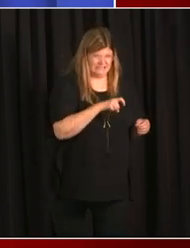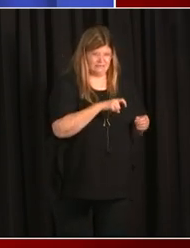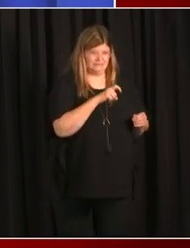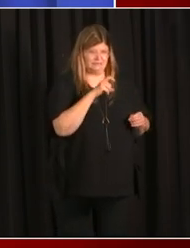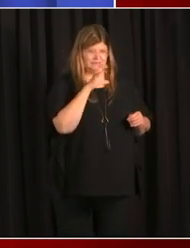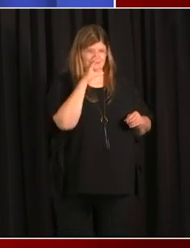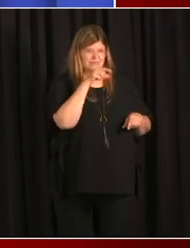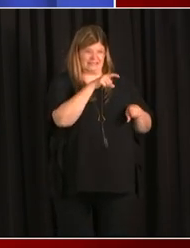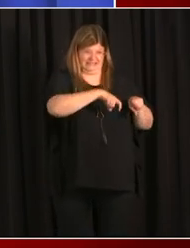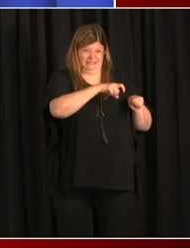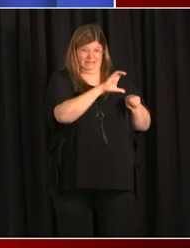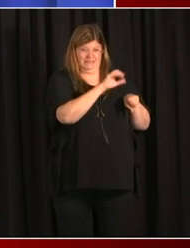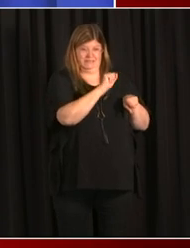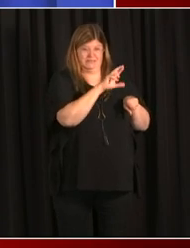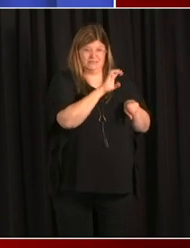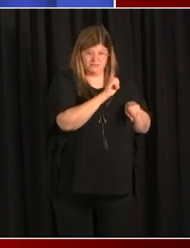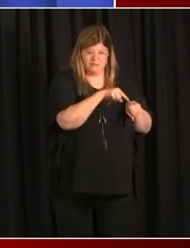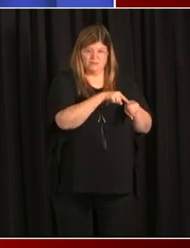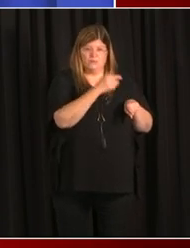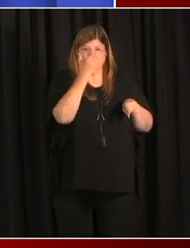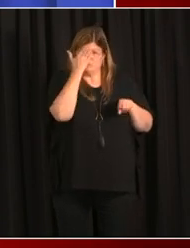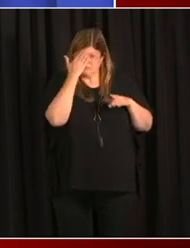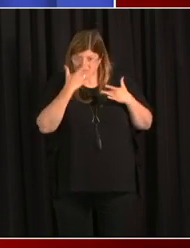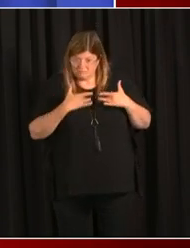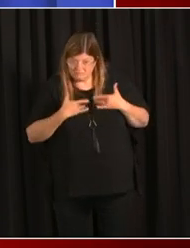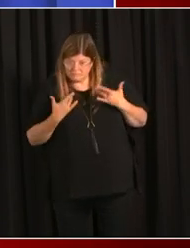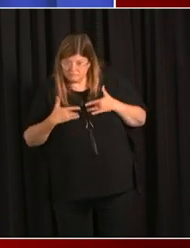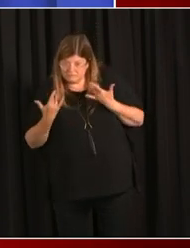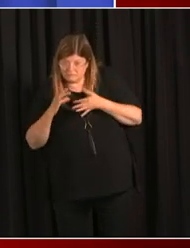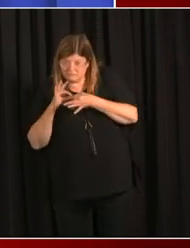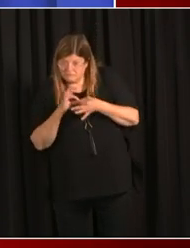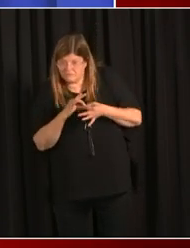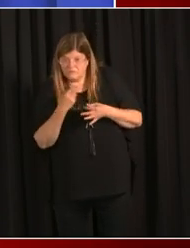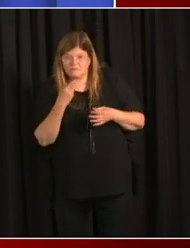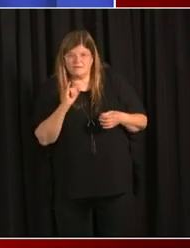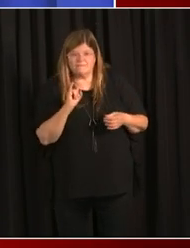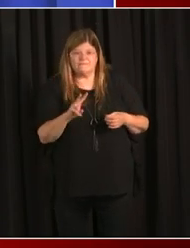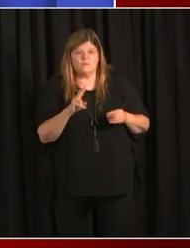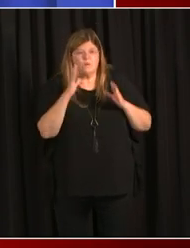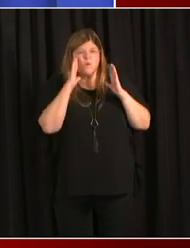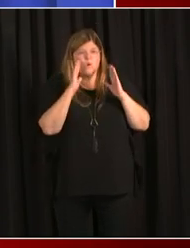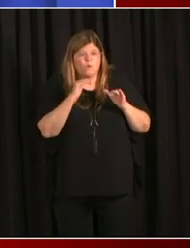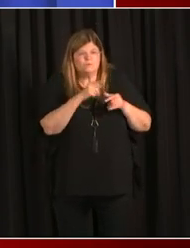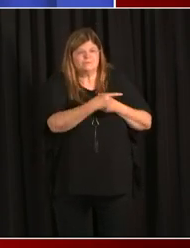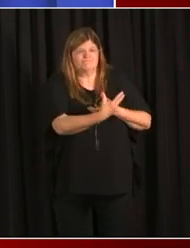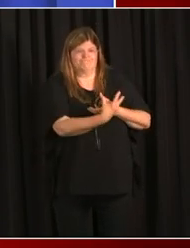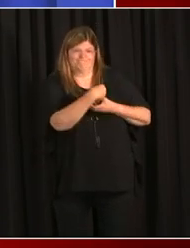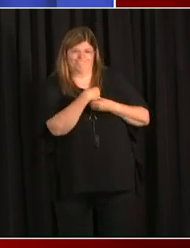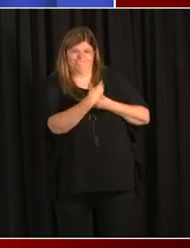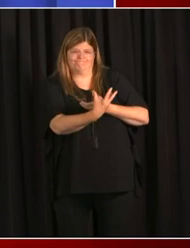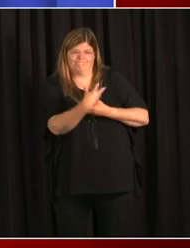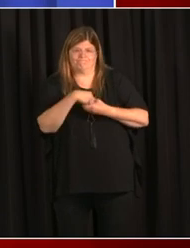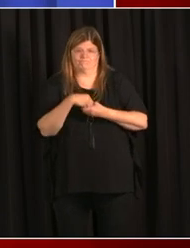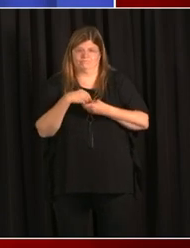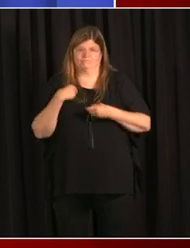care to know their status for HIV would be included in this population.